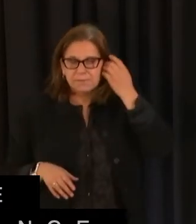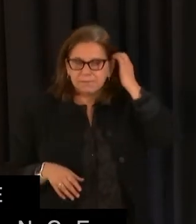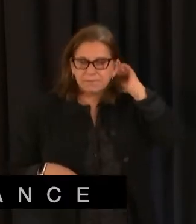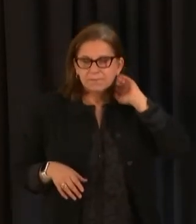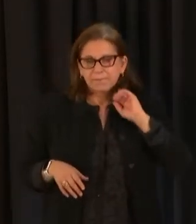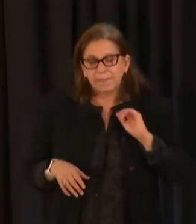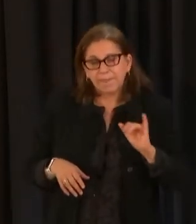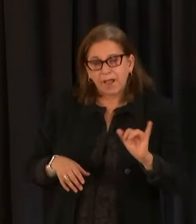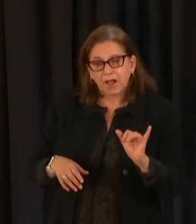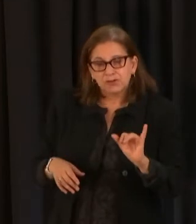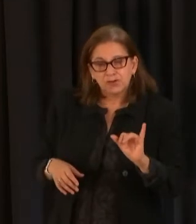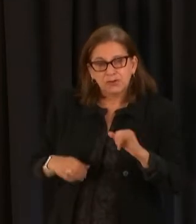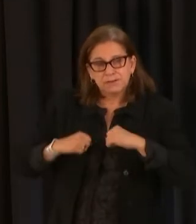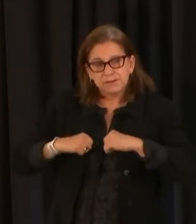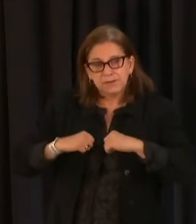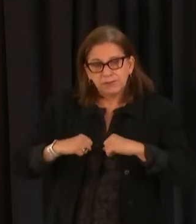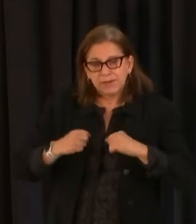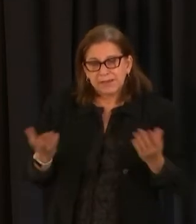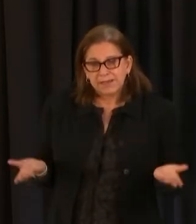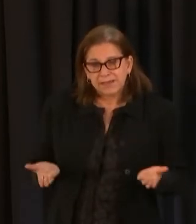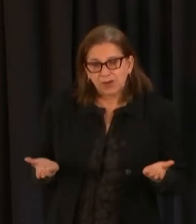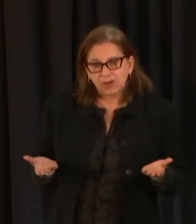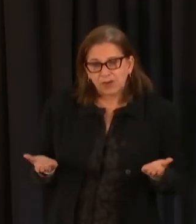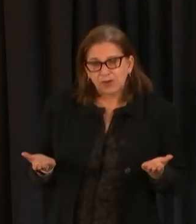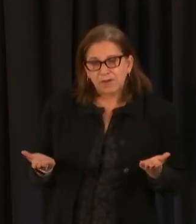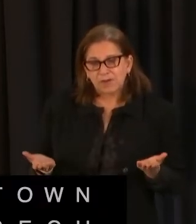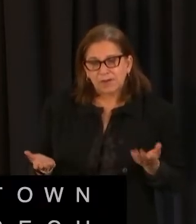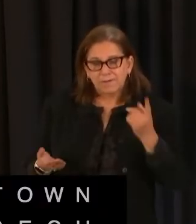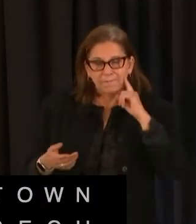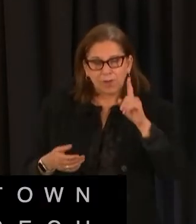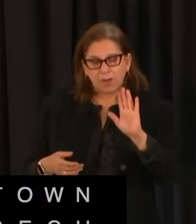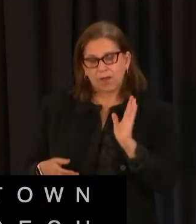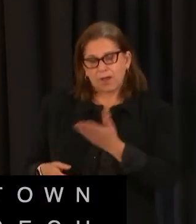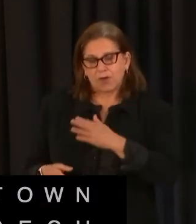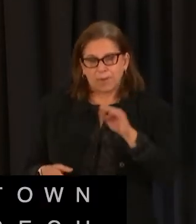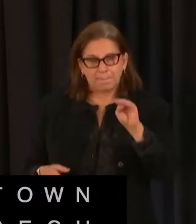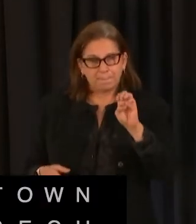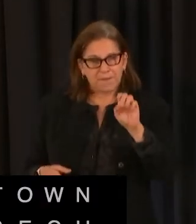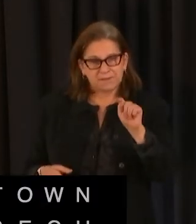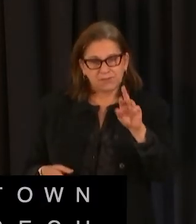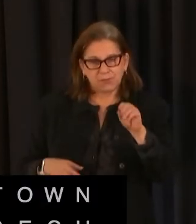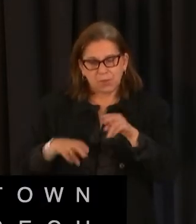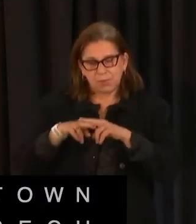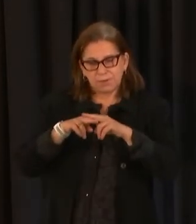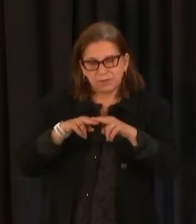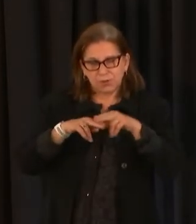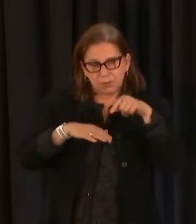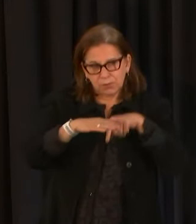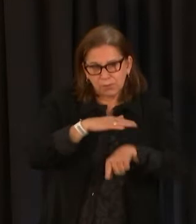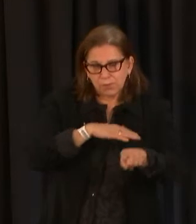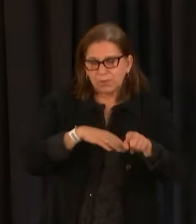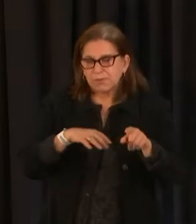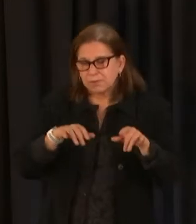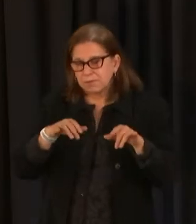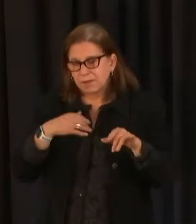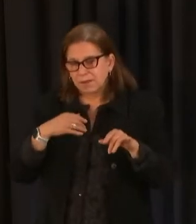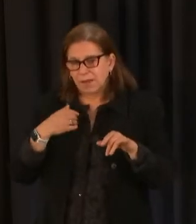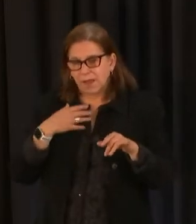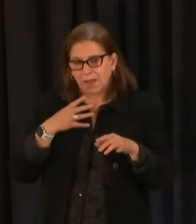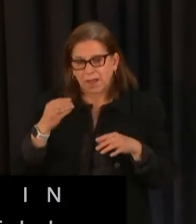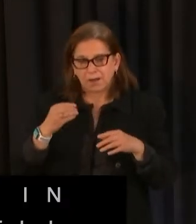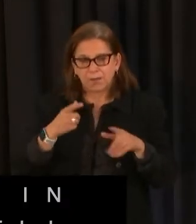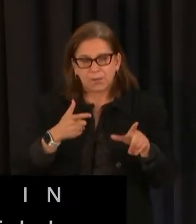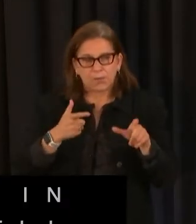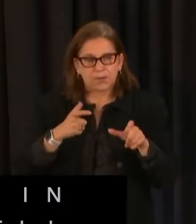some enhanced security for our metro stations in the downtown corridor, as well as a quick reaction force that